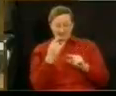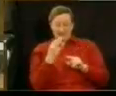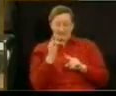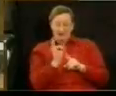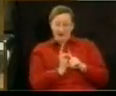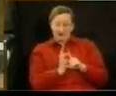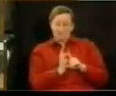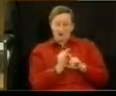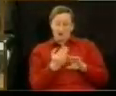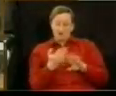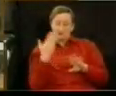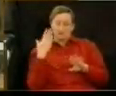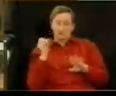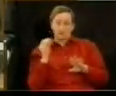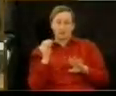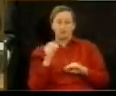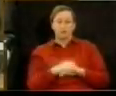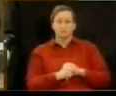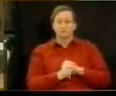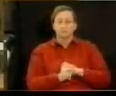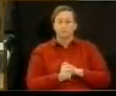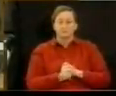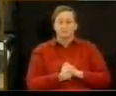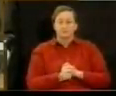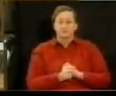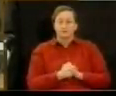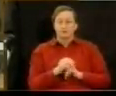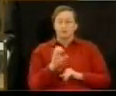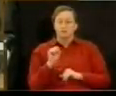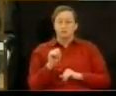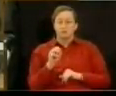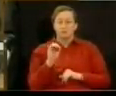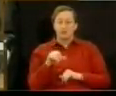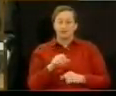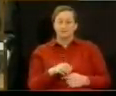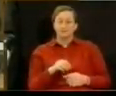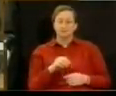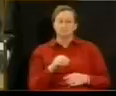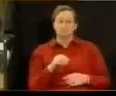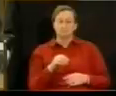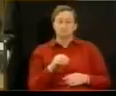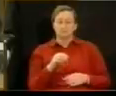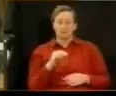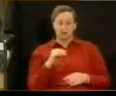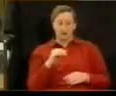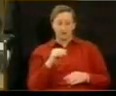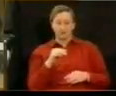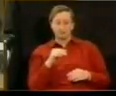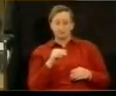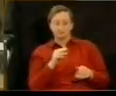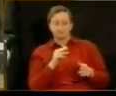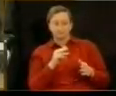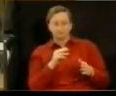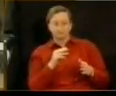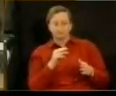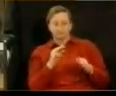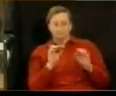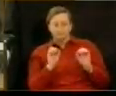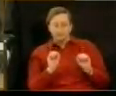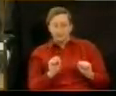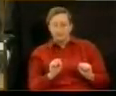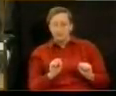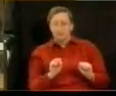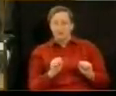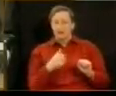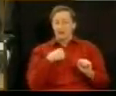maybe backroom deals have been done and so on and so forth has certainly brought that credibility into further scrutiny. While I do not acknowledge